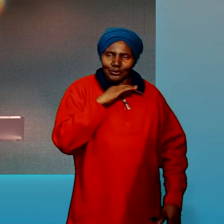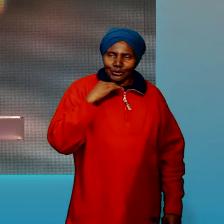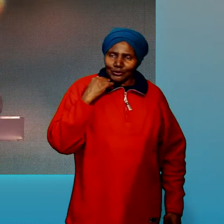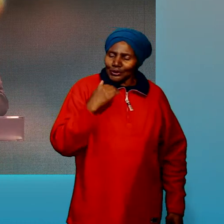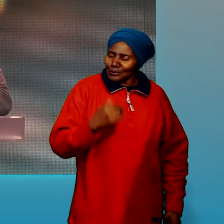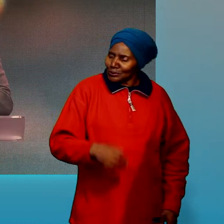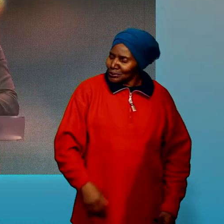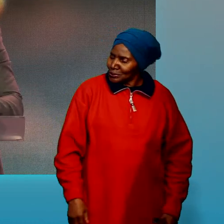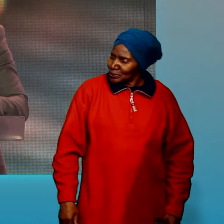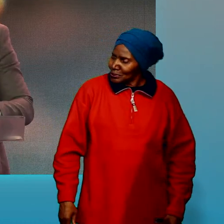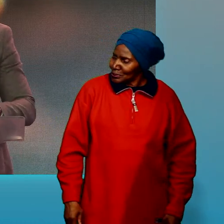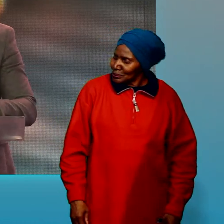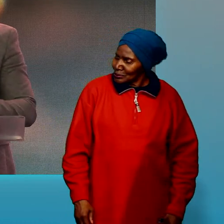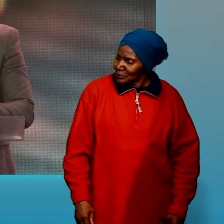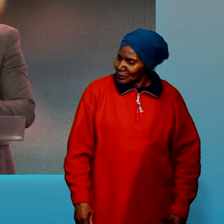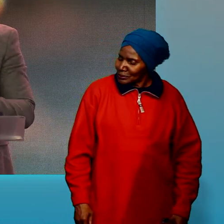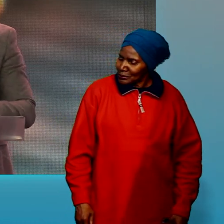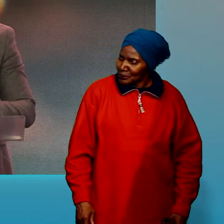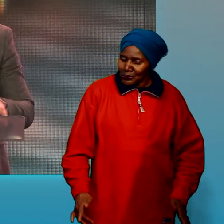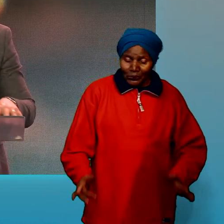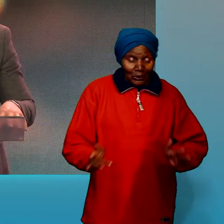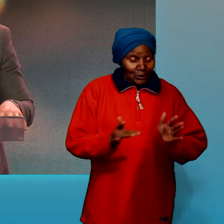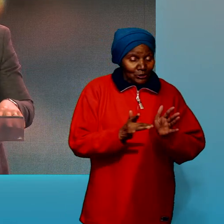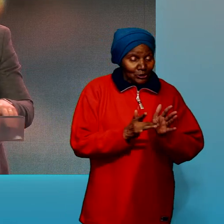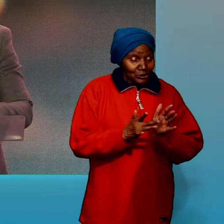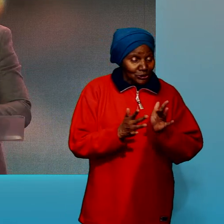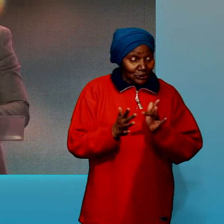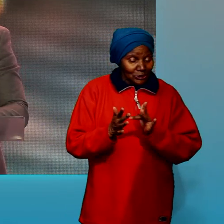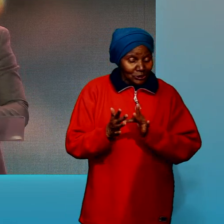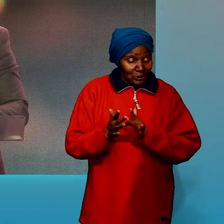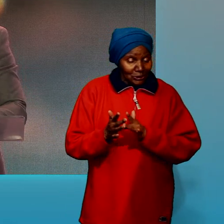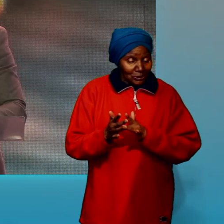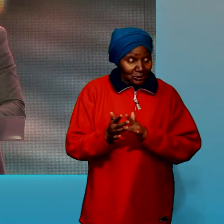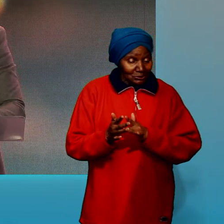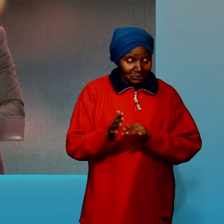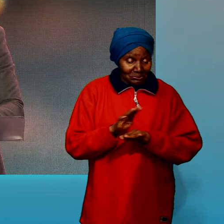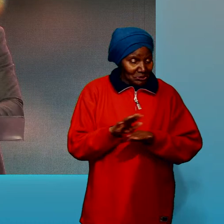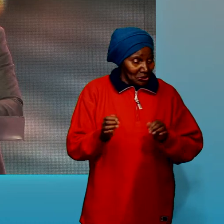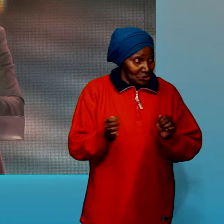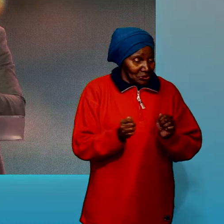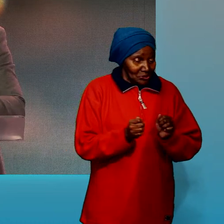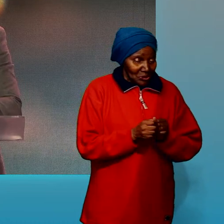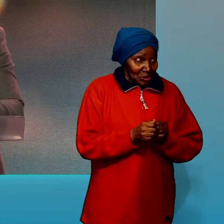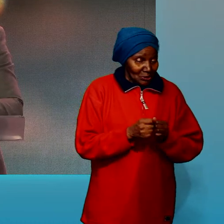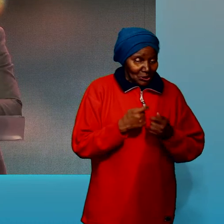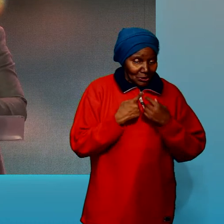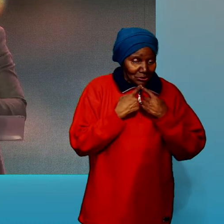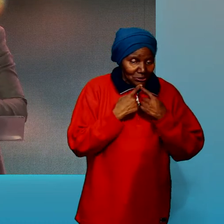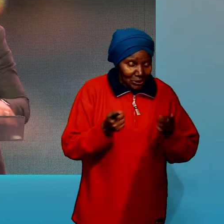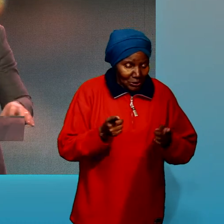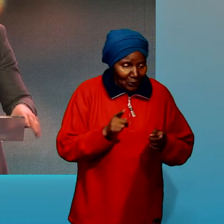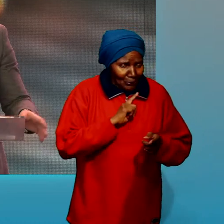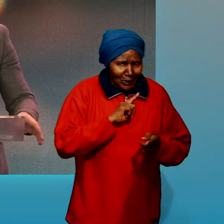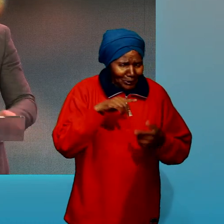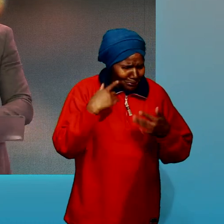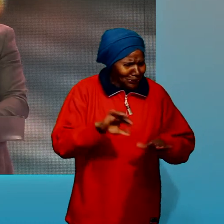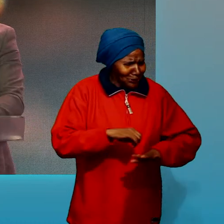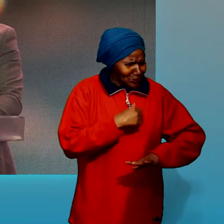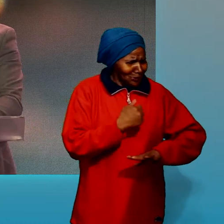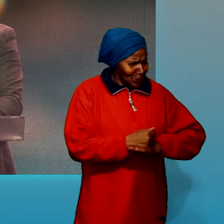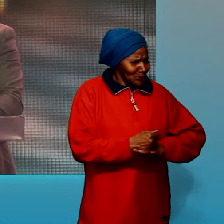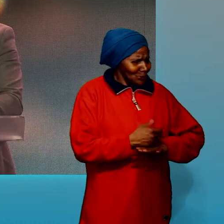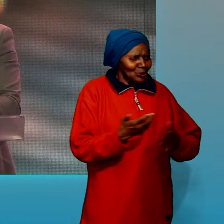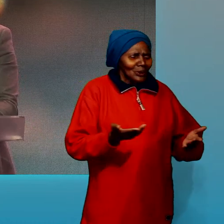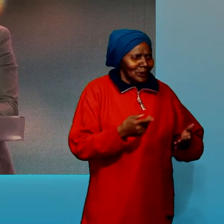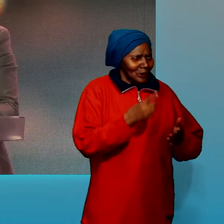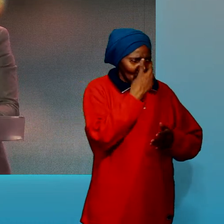to? Jesus doesn't even take the time to confirm or allude to it because it has already been established in the Old